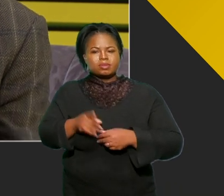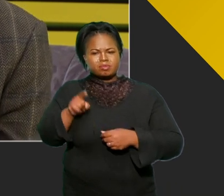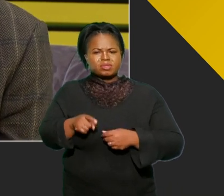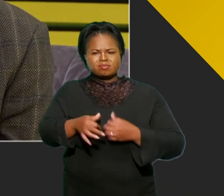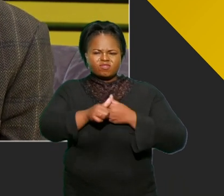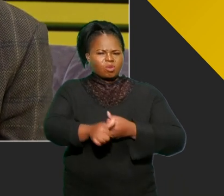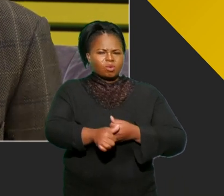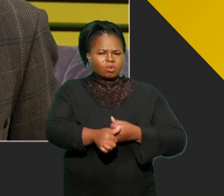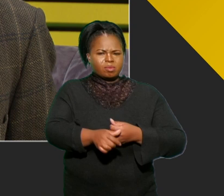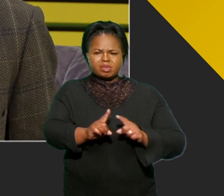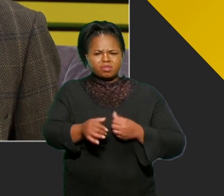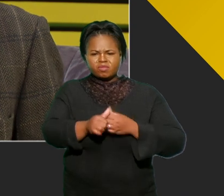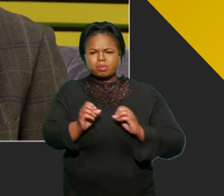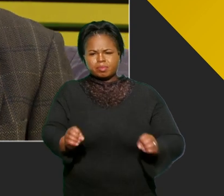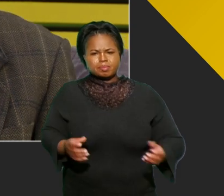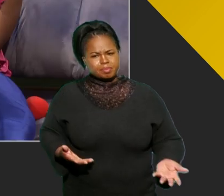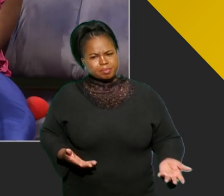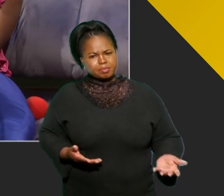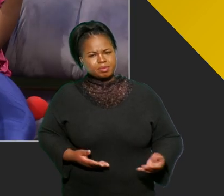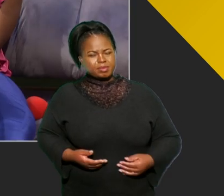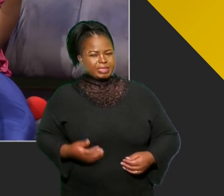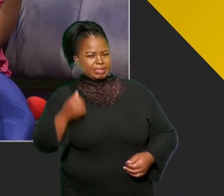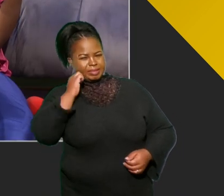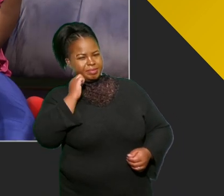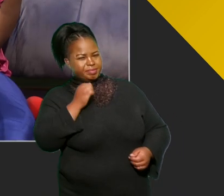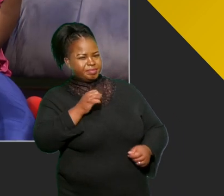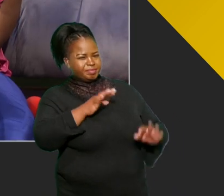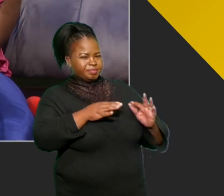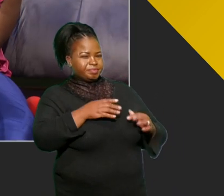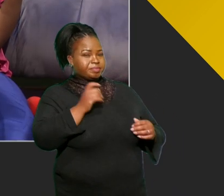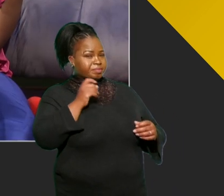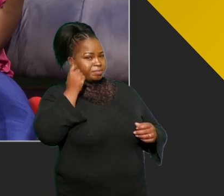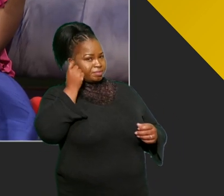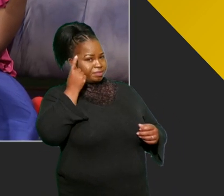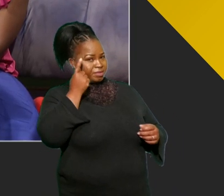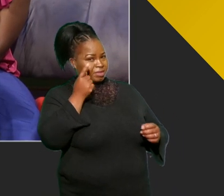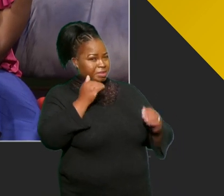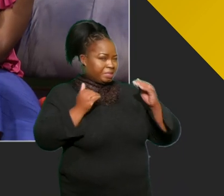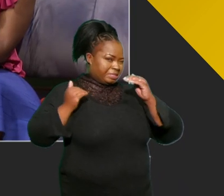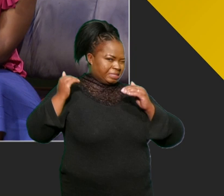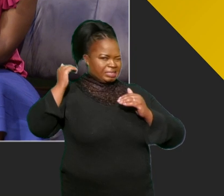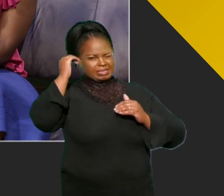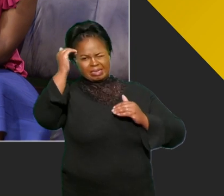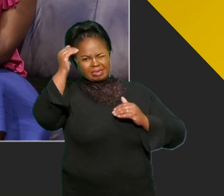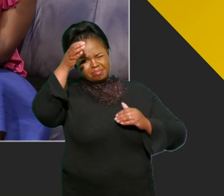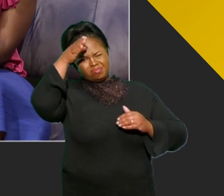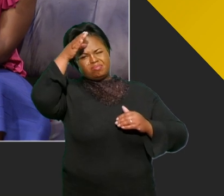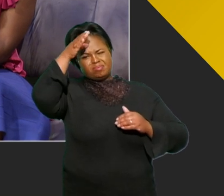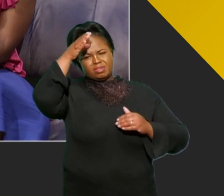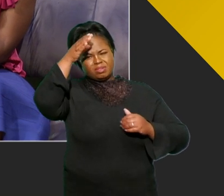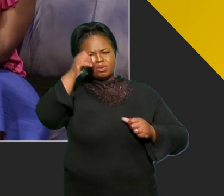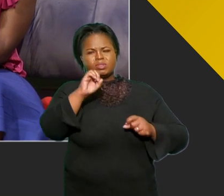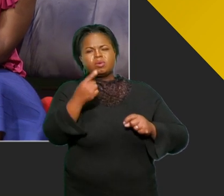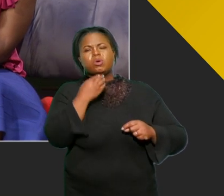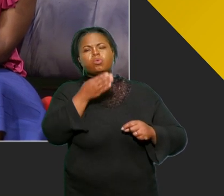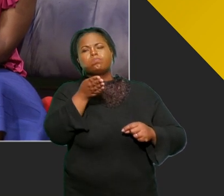to be followed. Not been followed. I'm going to pause a minute because ngiyakuzwa and yabona la ushayela khona ushayela phezulu njengomuntu ofundile. Sengicabangela umuntu